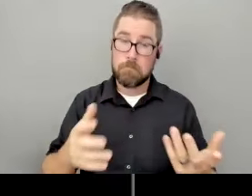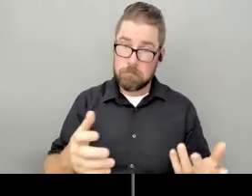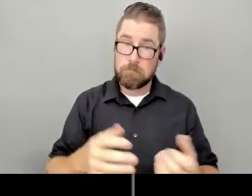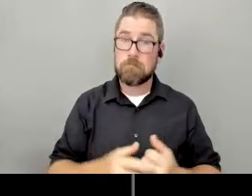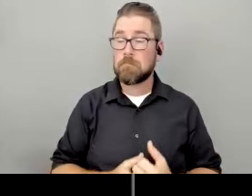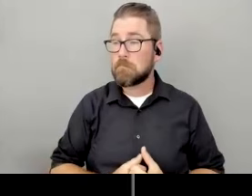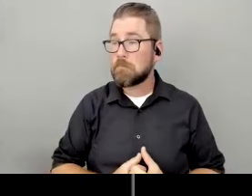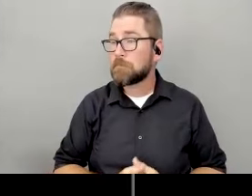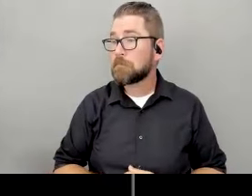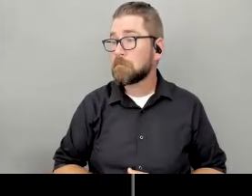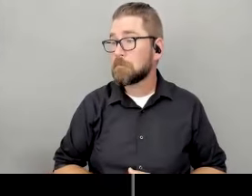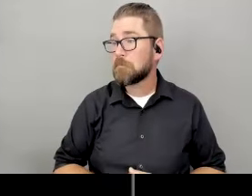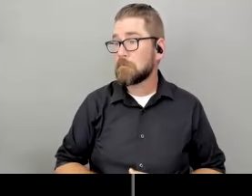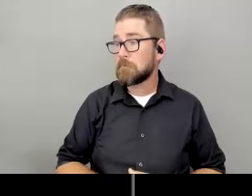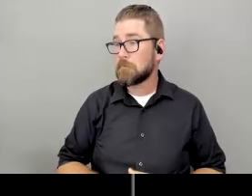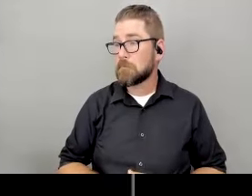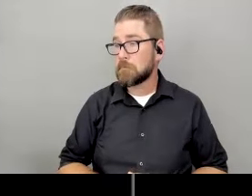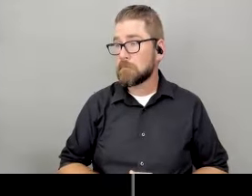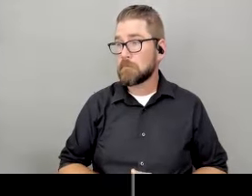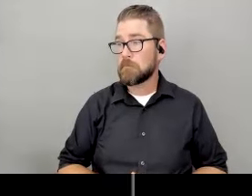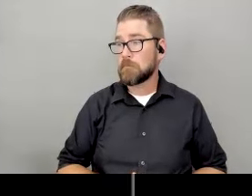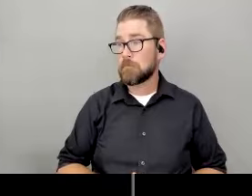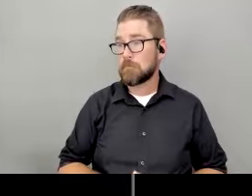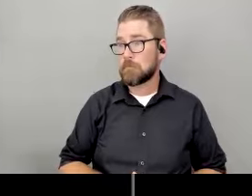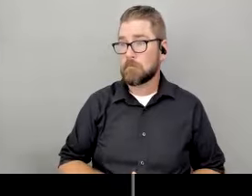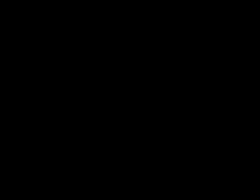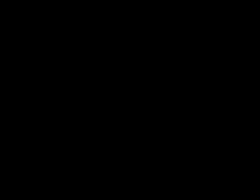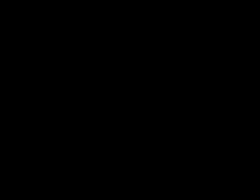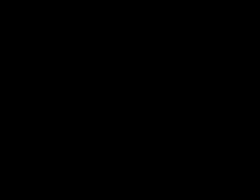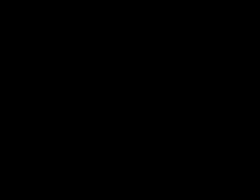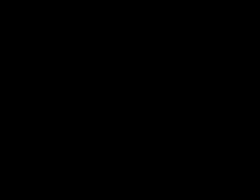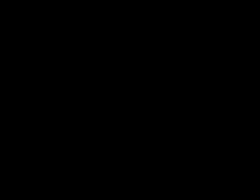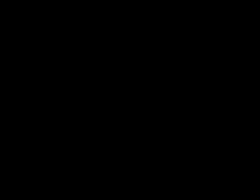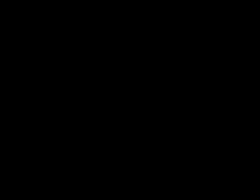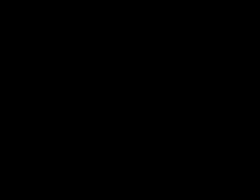So let me go back to, I'm going to end this share.